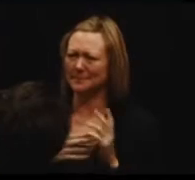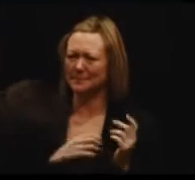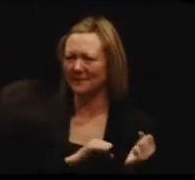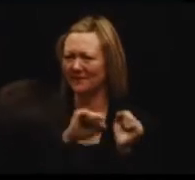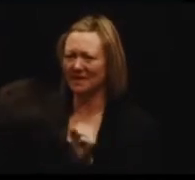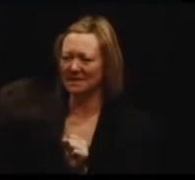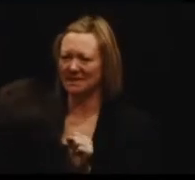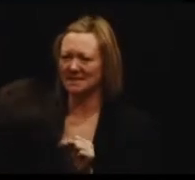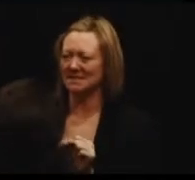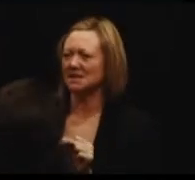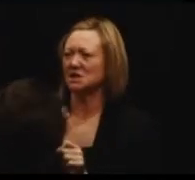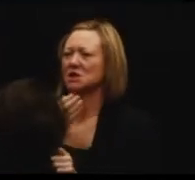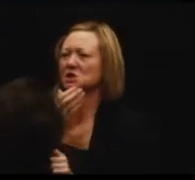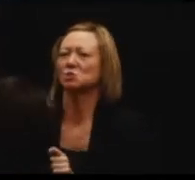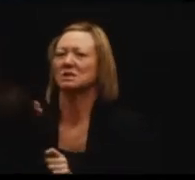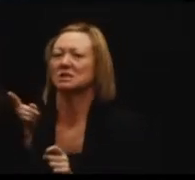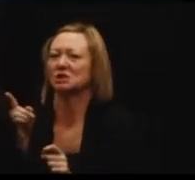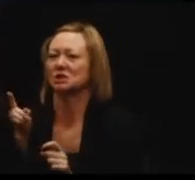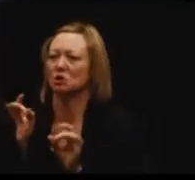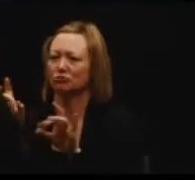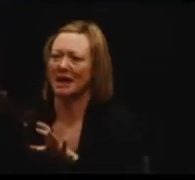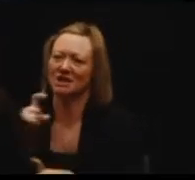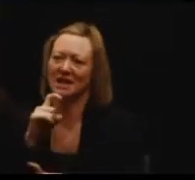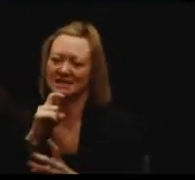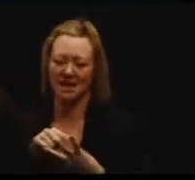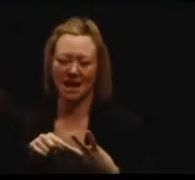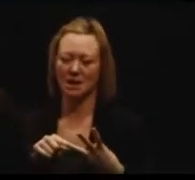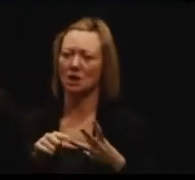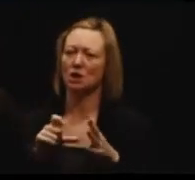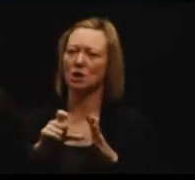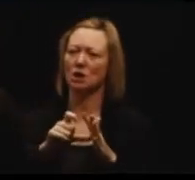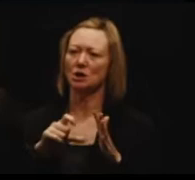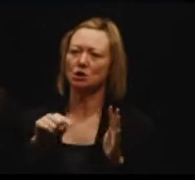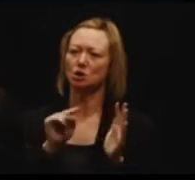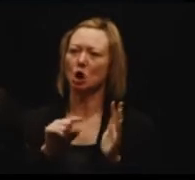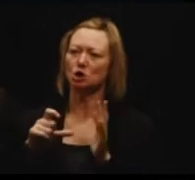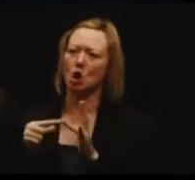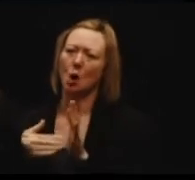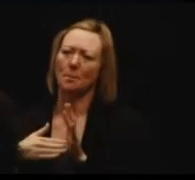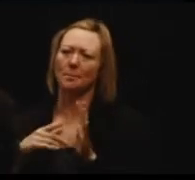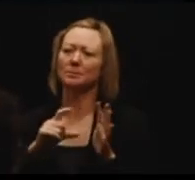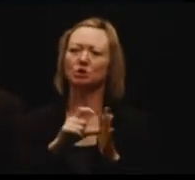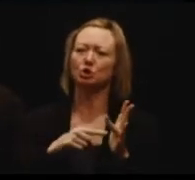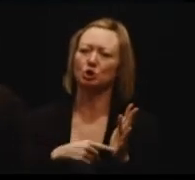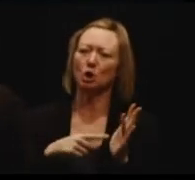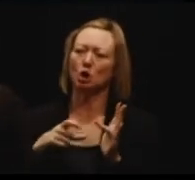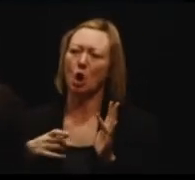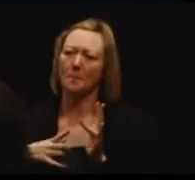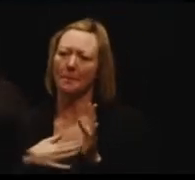capitalises on Aussie jealousy. And dot-com fast calls for new police inquiry. So a good